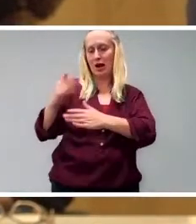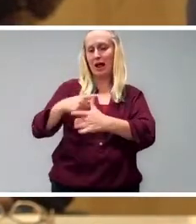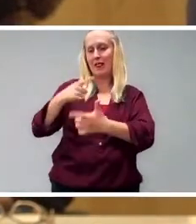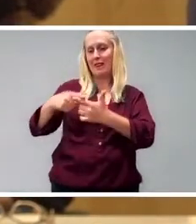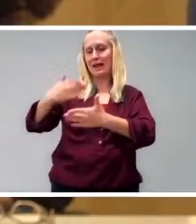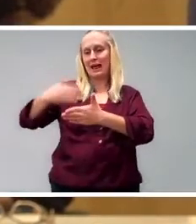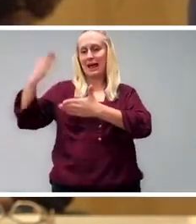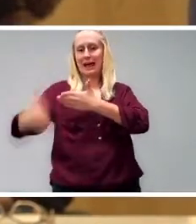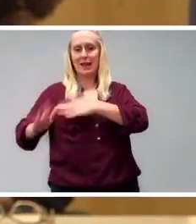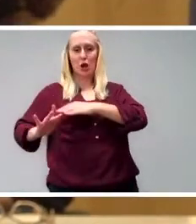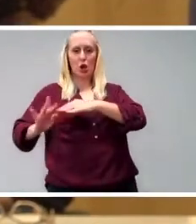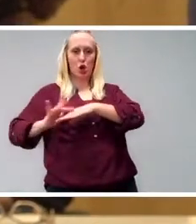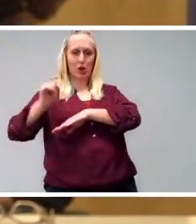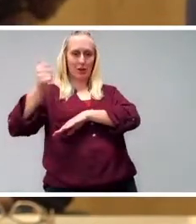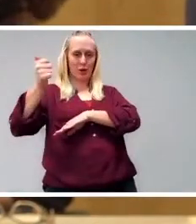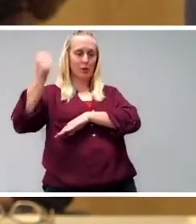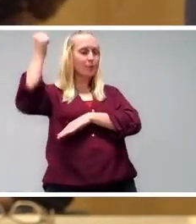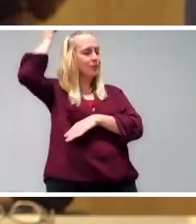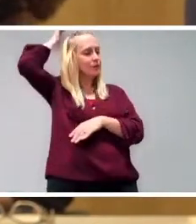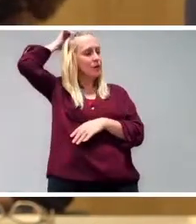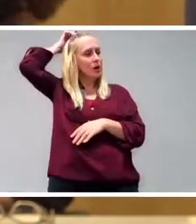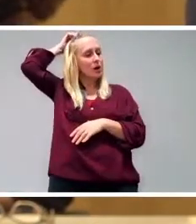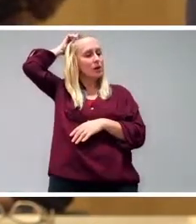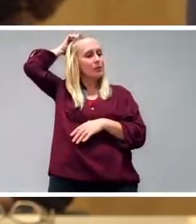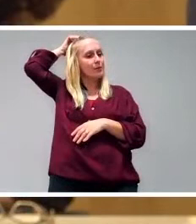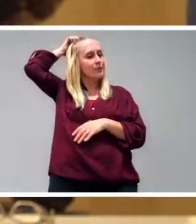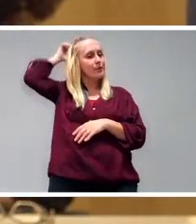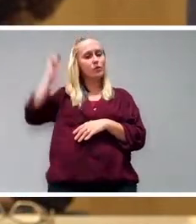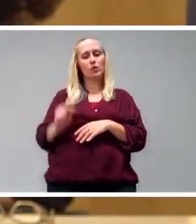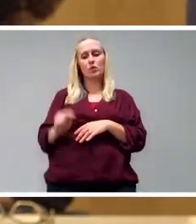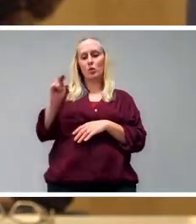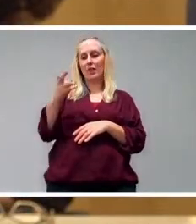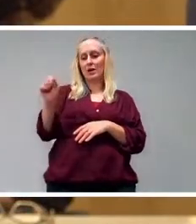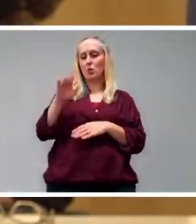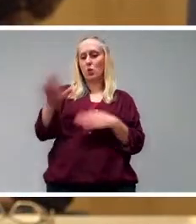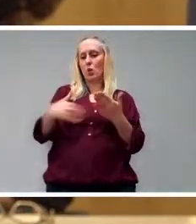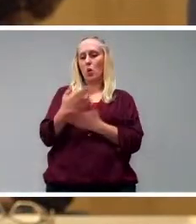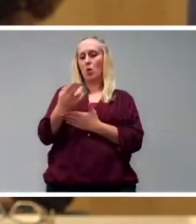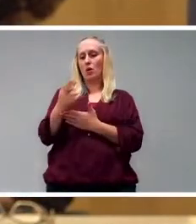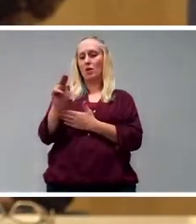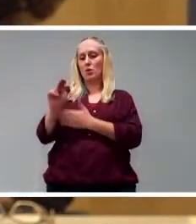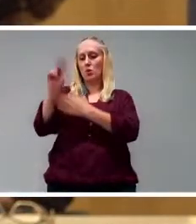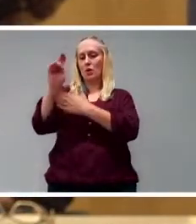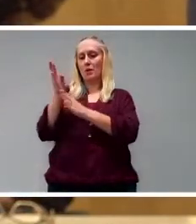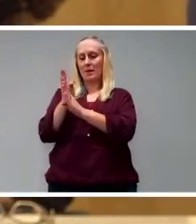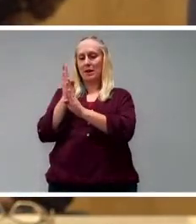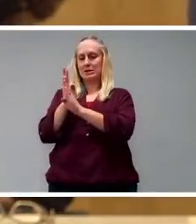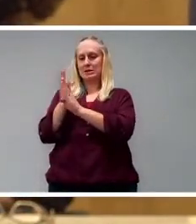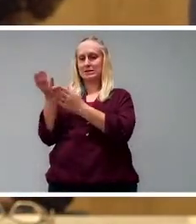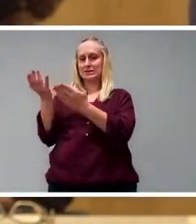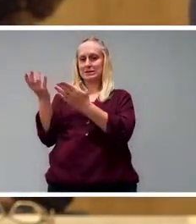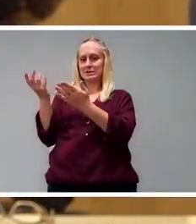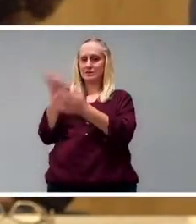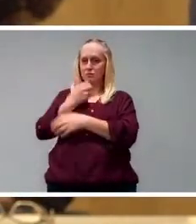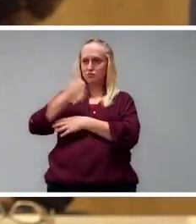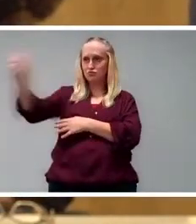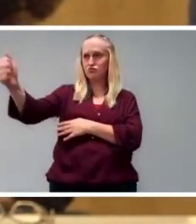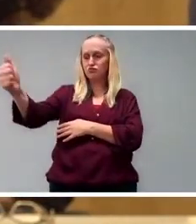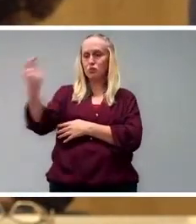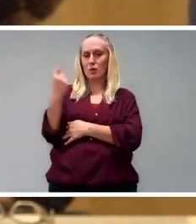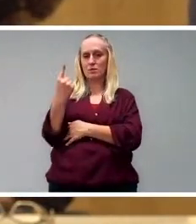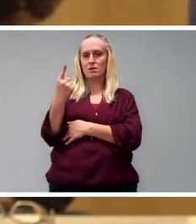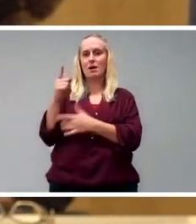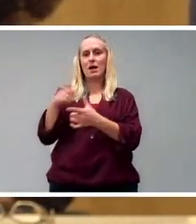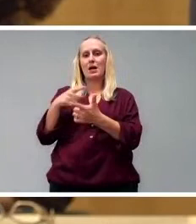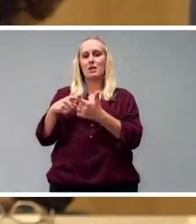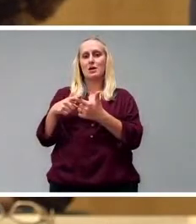bit earlier. So at North Salem High School, all the North Salem buses converge on North, and then one shuttle bus brings my North Salem